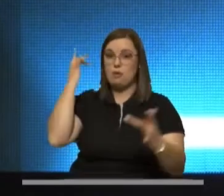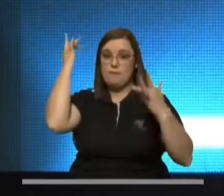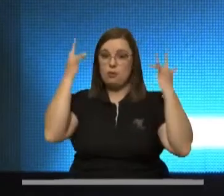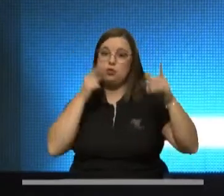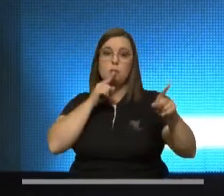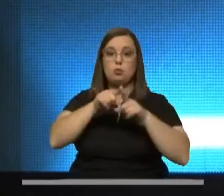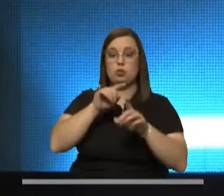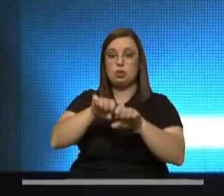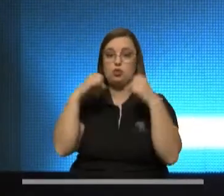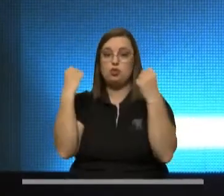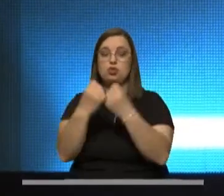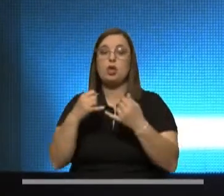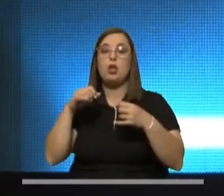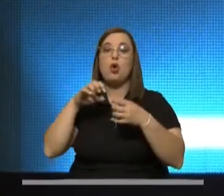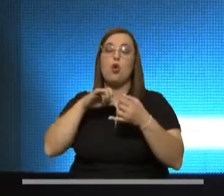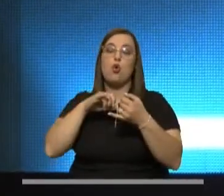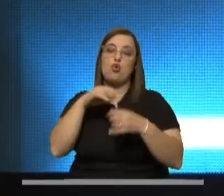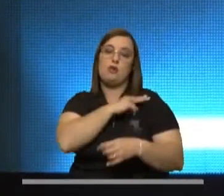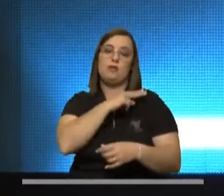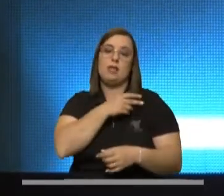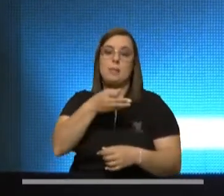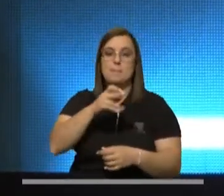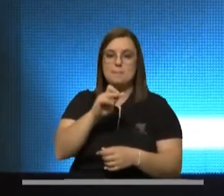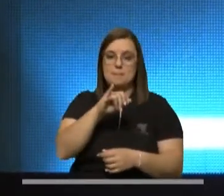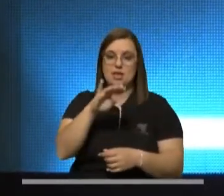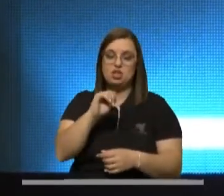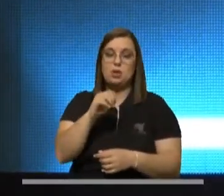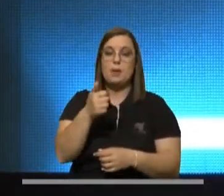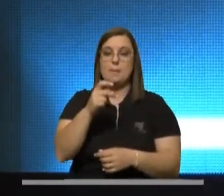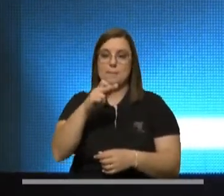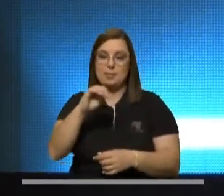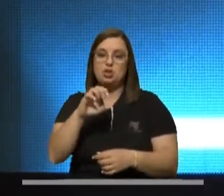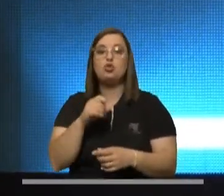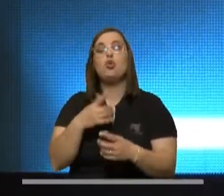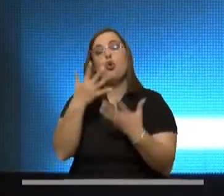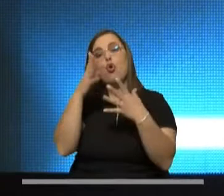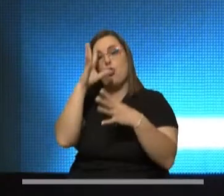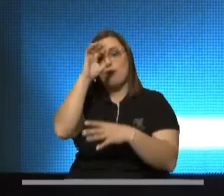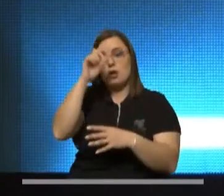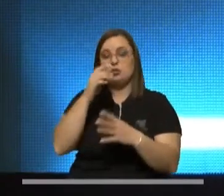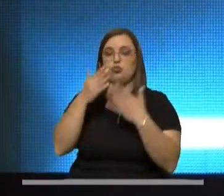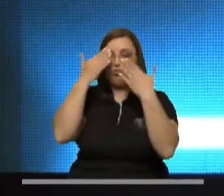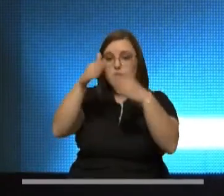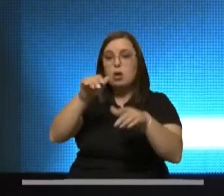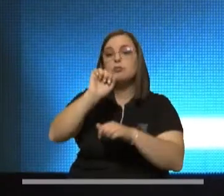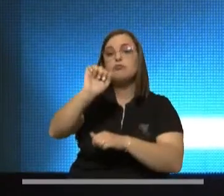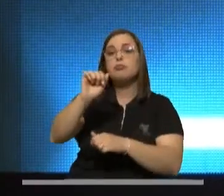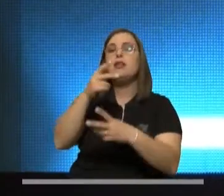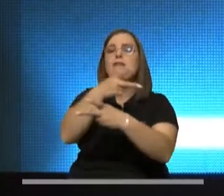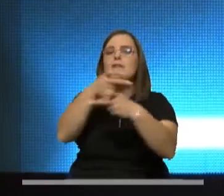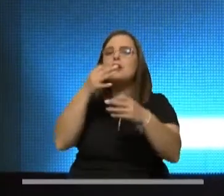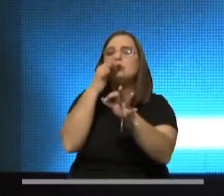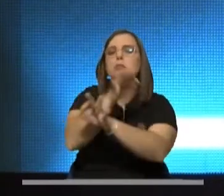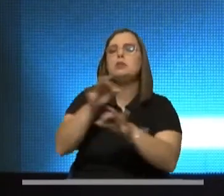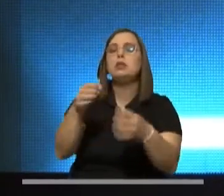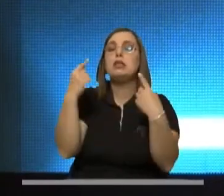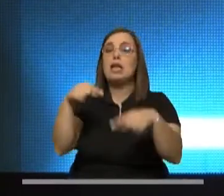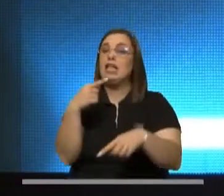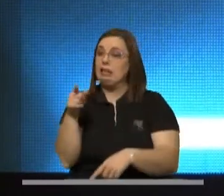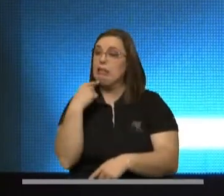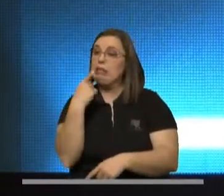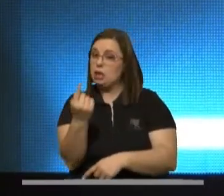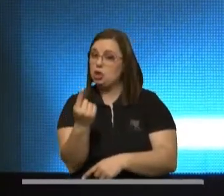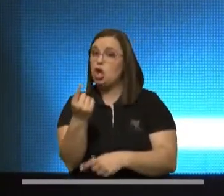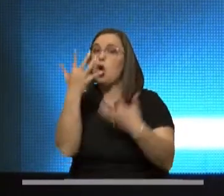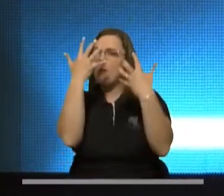digitalization. He's a teacher of political and of social philosophy at the University of the Basque Country. And he has